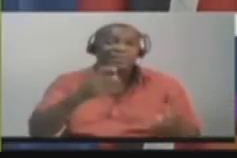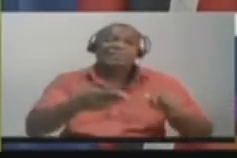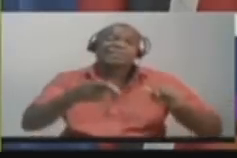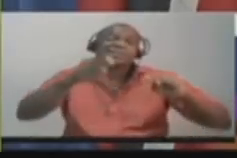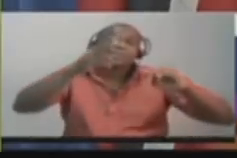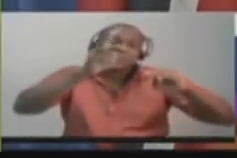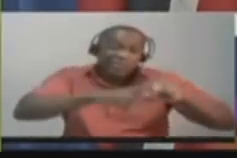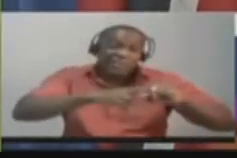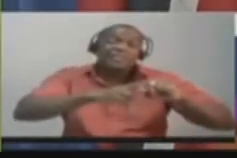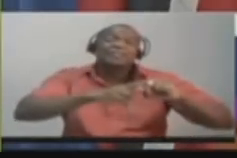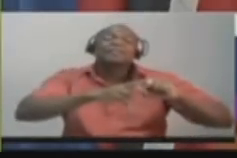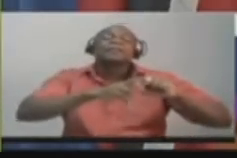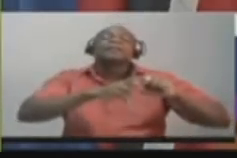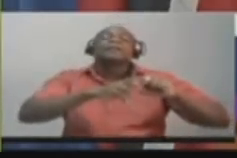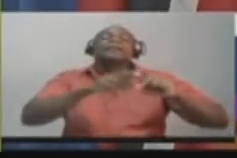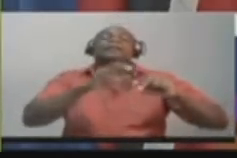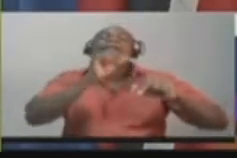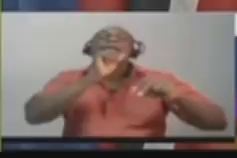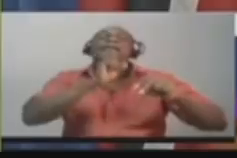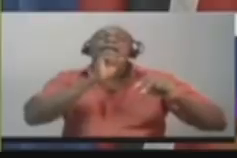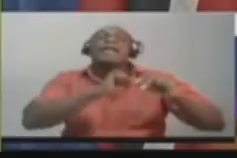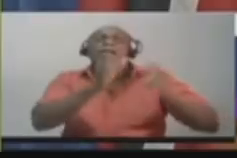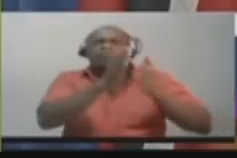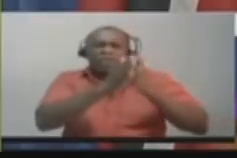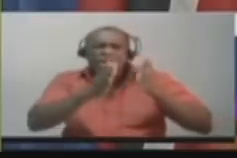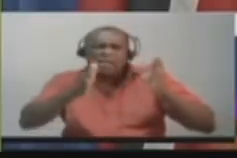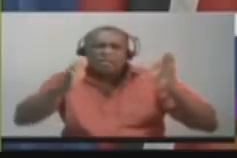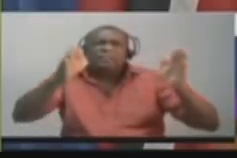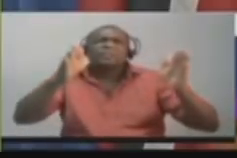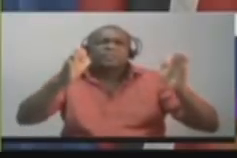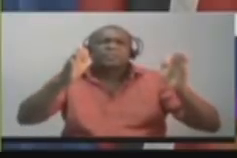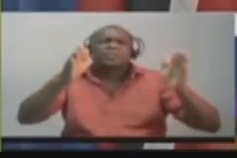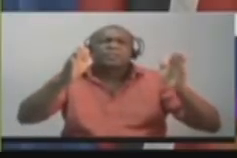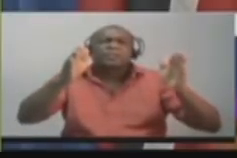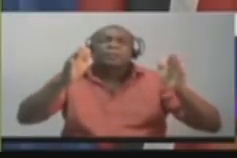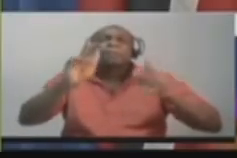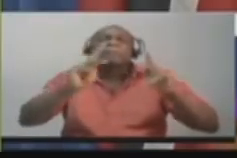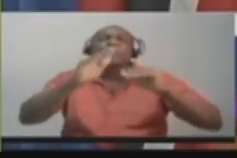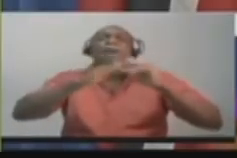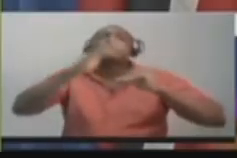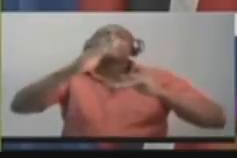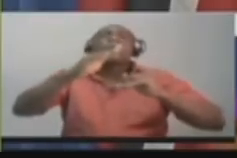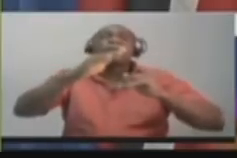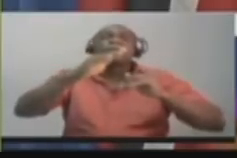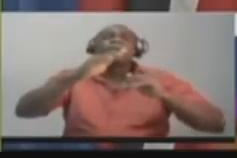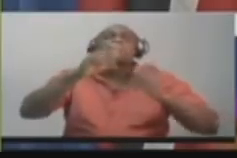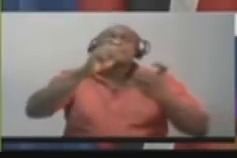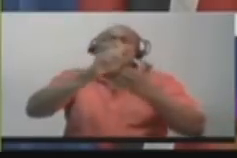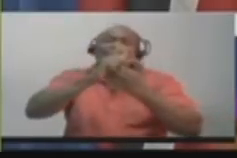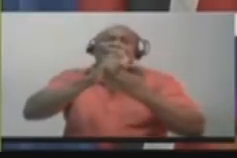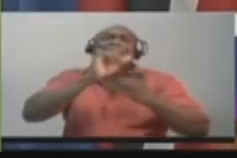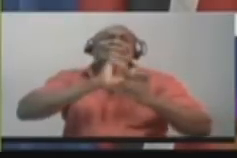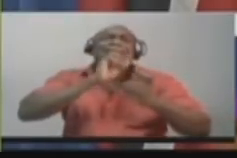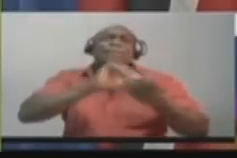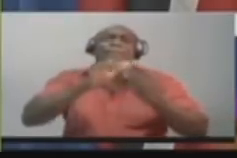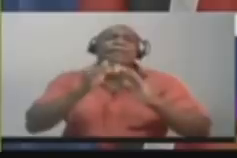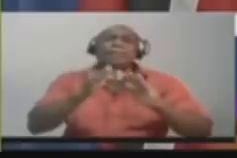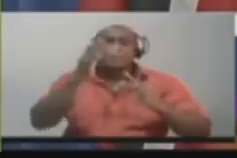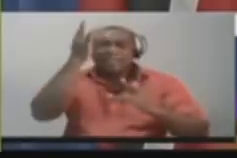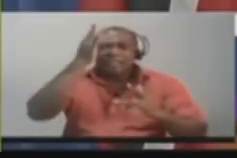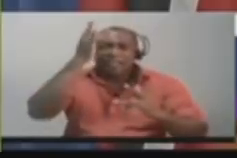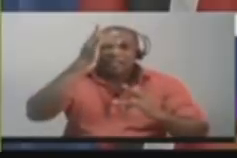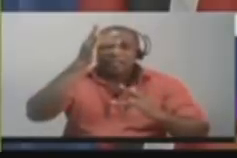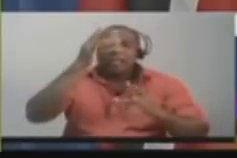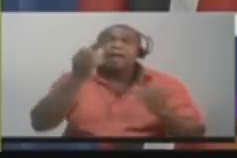range, an increase in numbers of people above a particular age becoming ill, and that several of those did actually